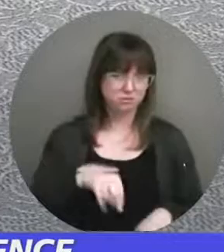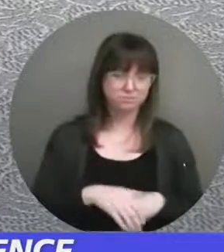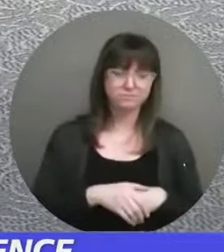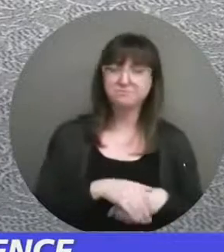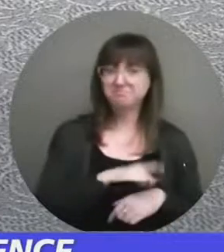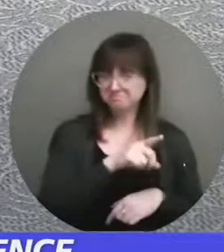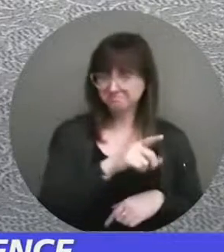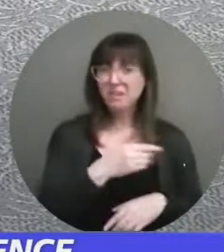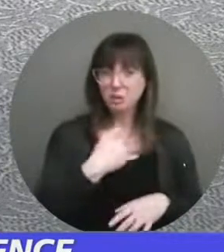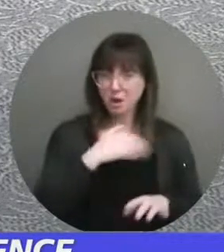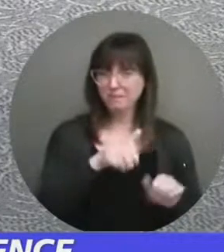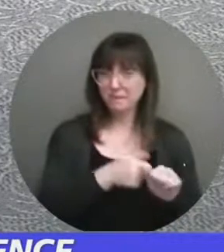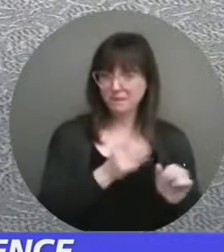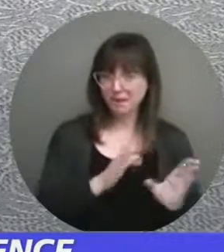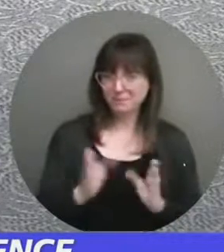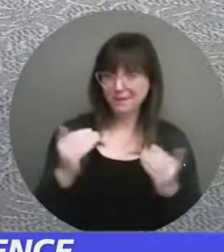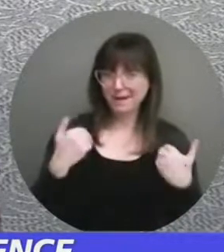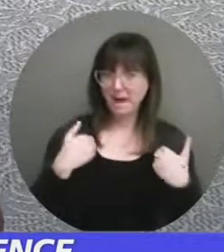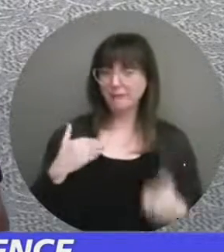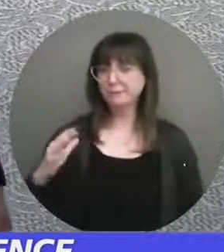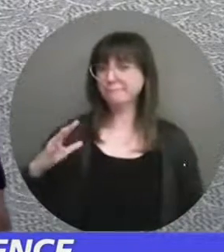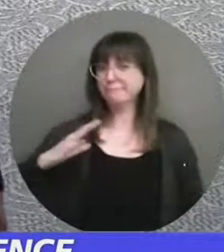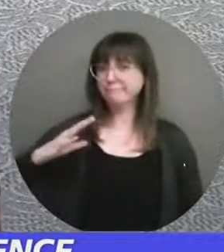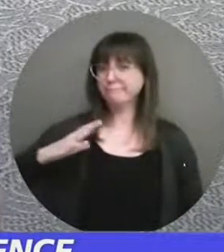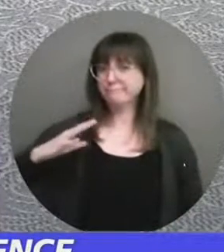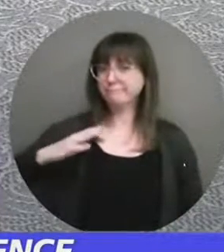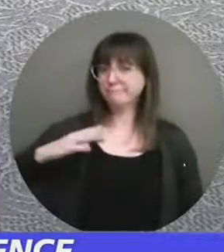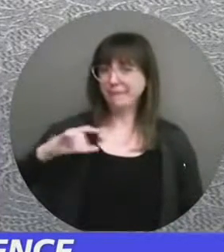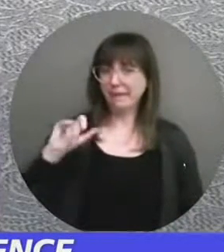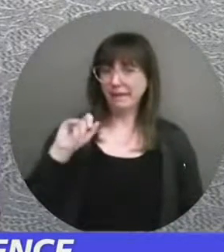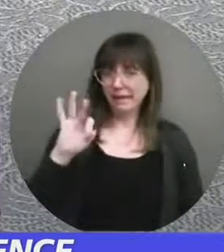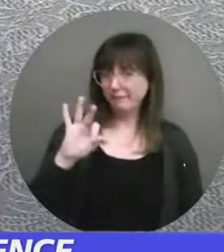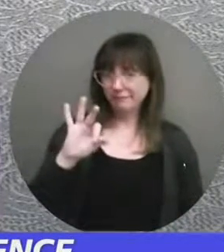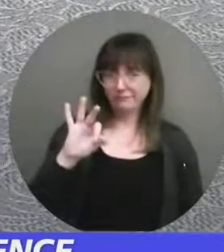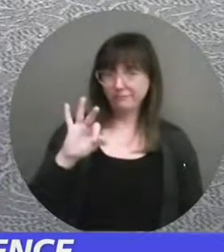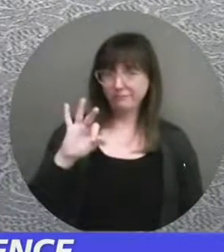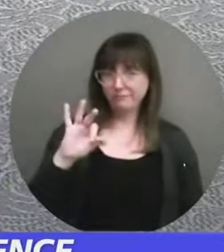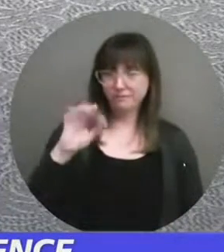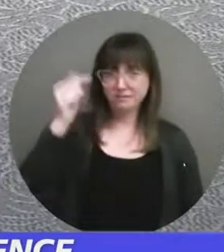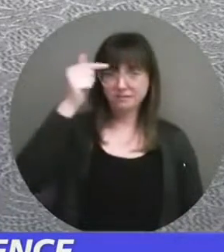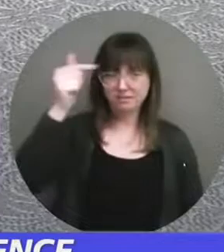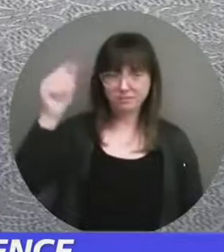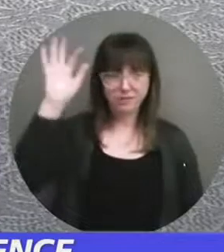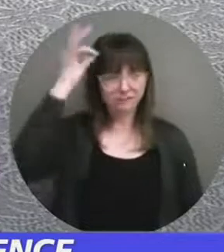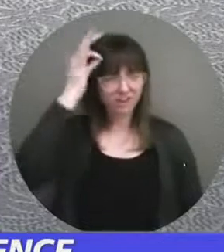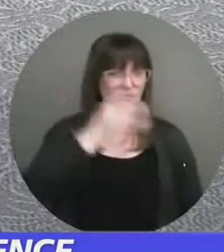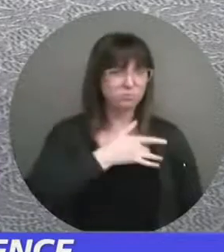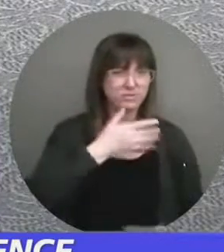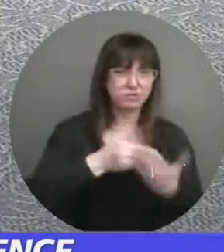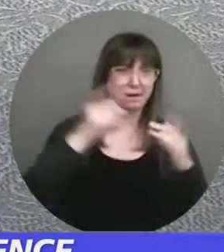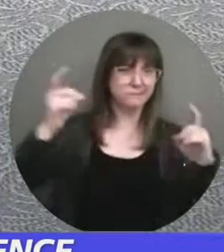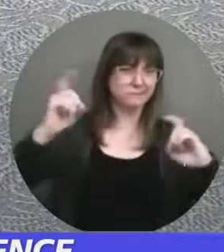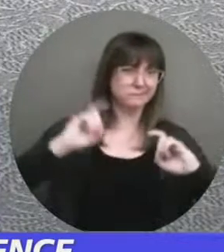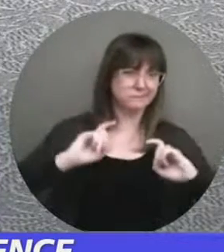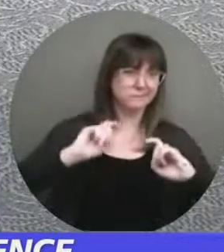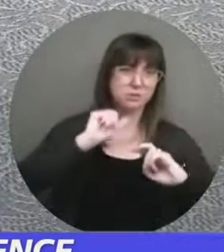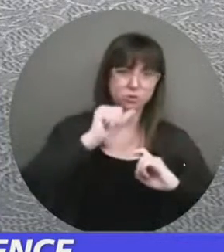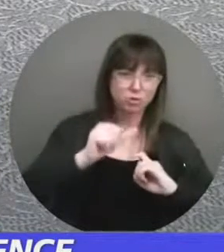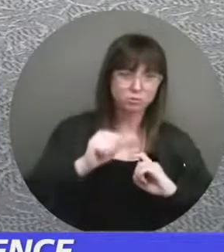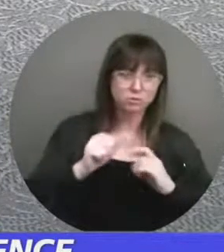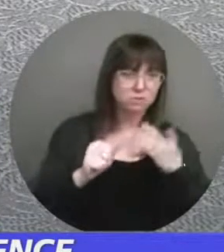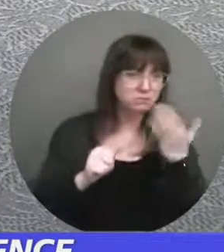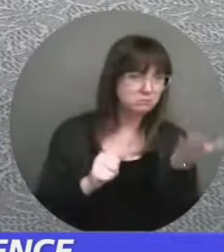contingency plans just in case government funding doesn't come through. Maybe you could describe a little bit more